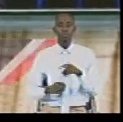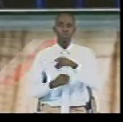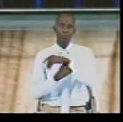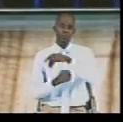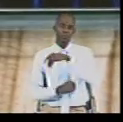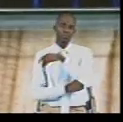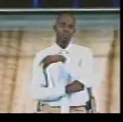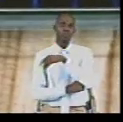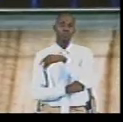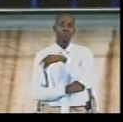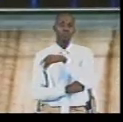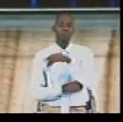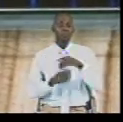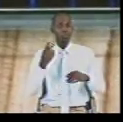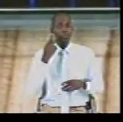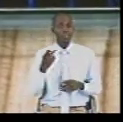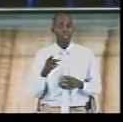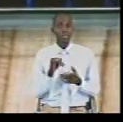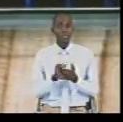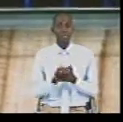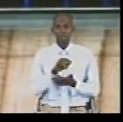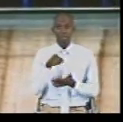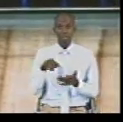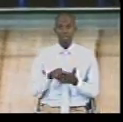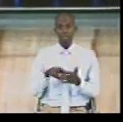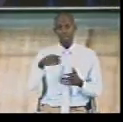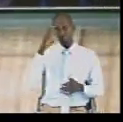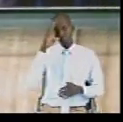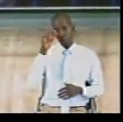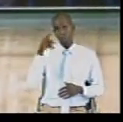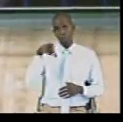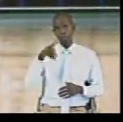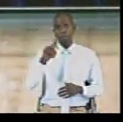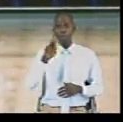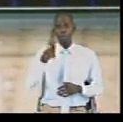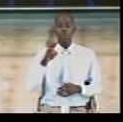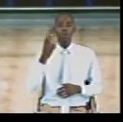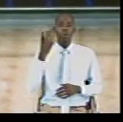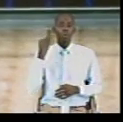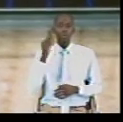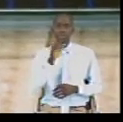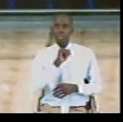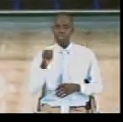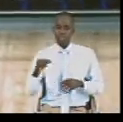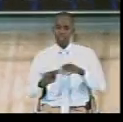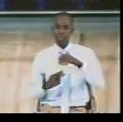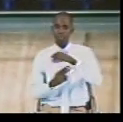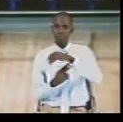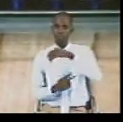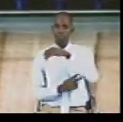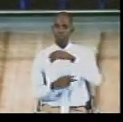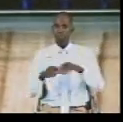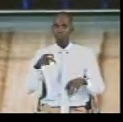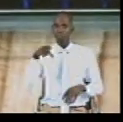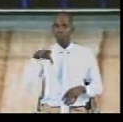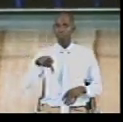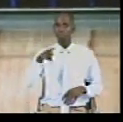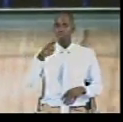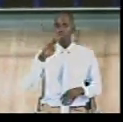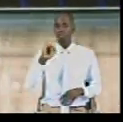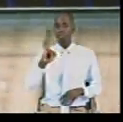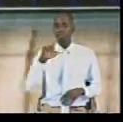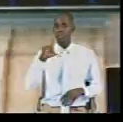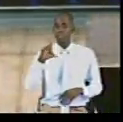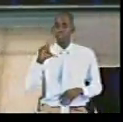He was a pillar in the kingdom, a pillar in the church, a pillar in the New Testament, and